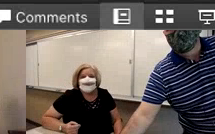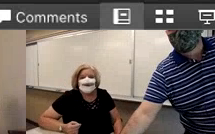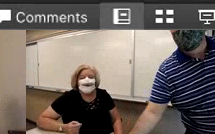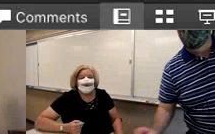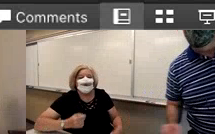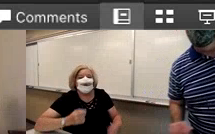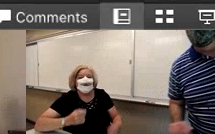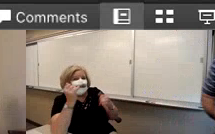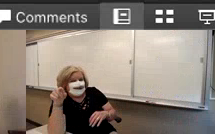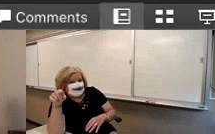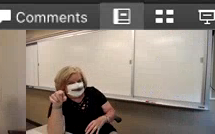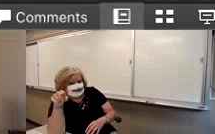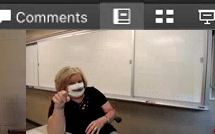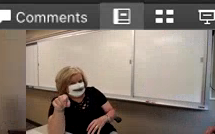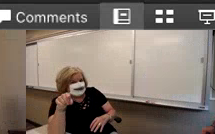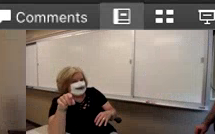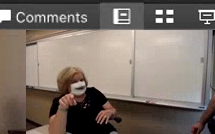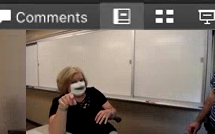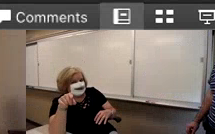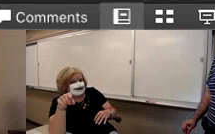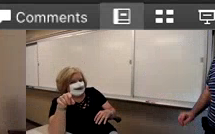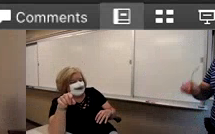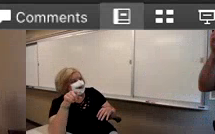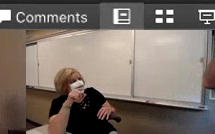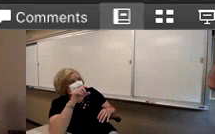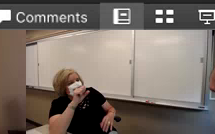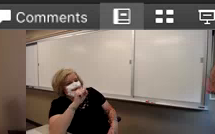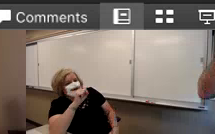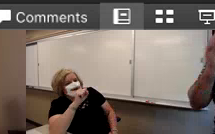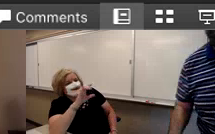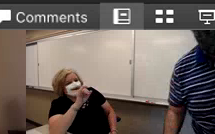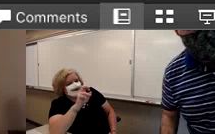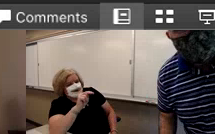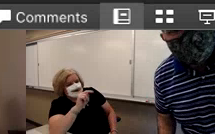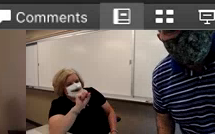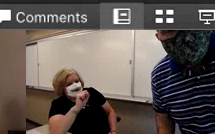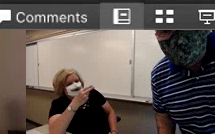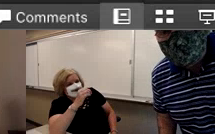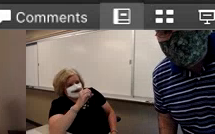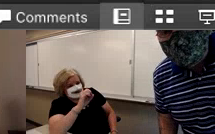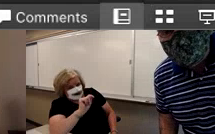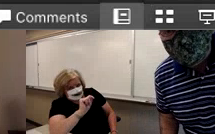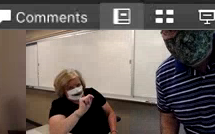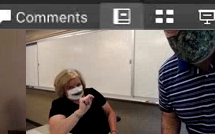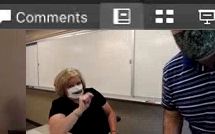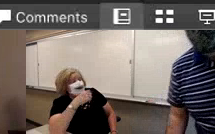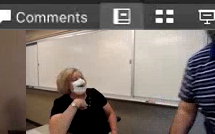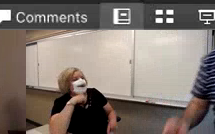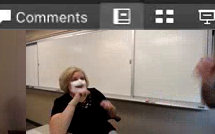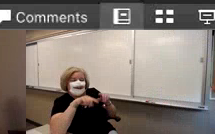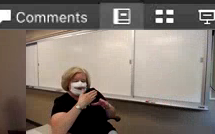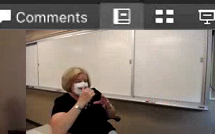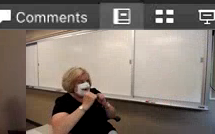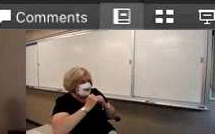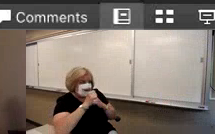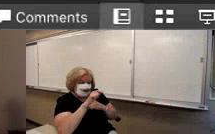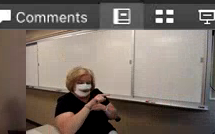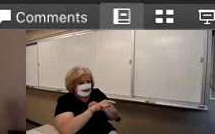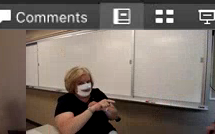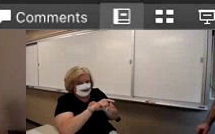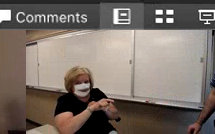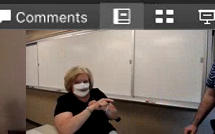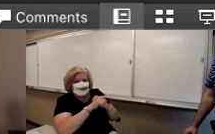So this is the basically all the screenshots, because as I said, I can't share with you. Let